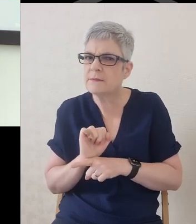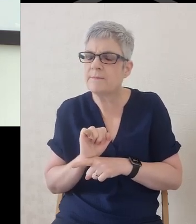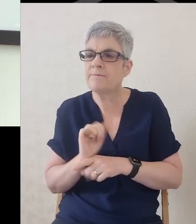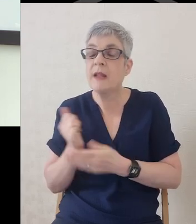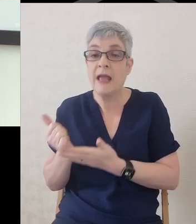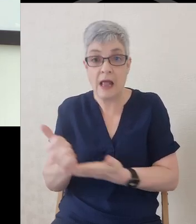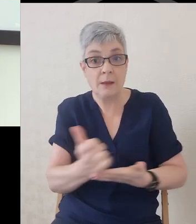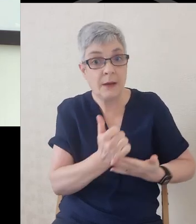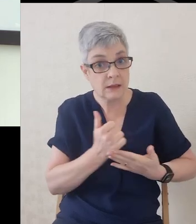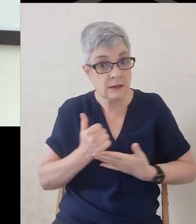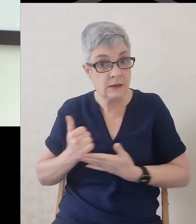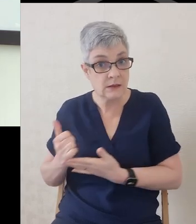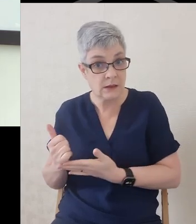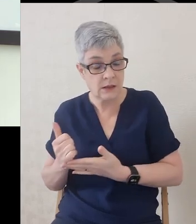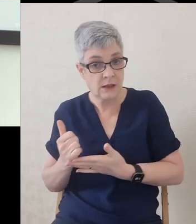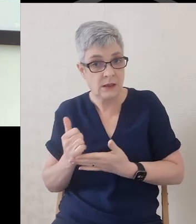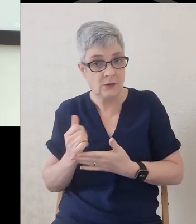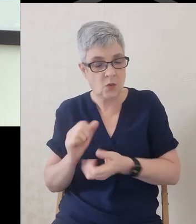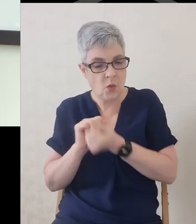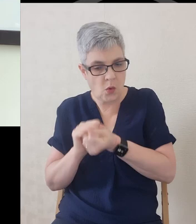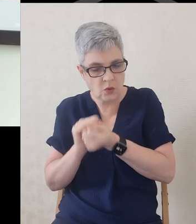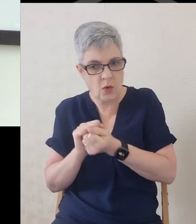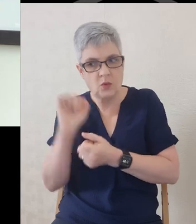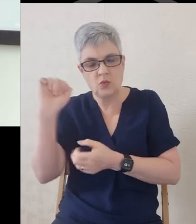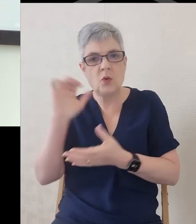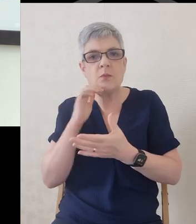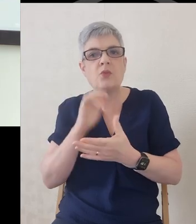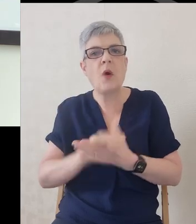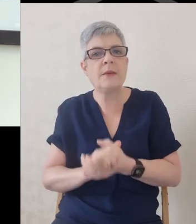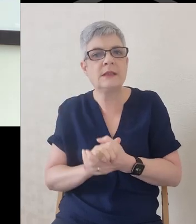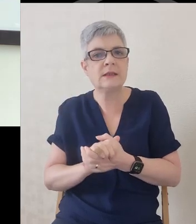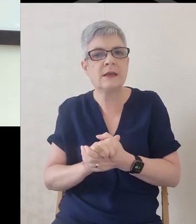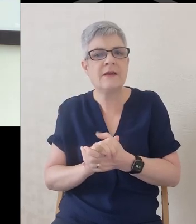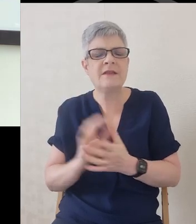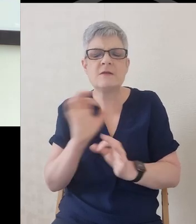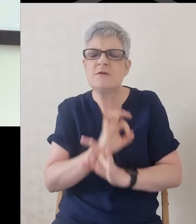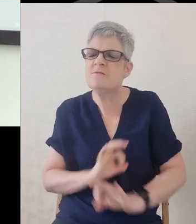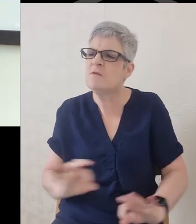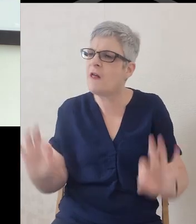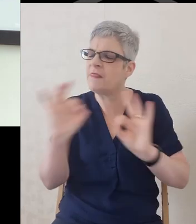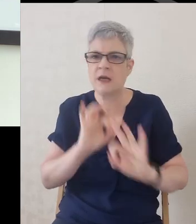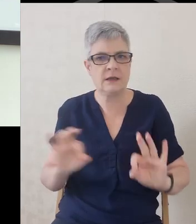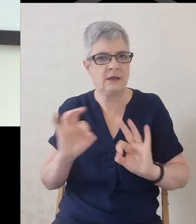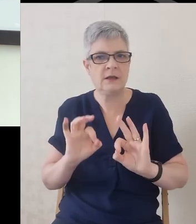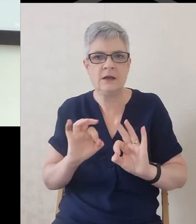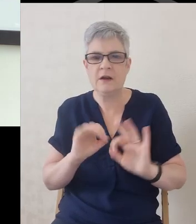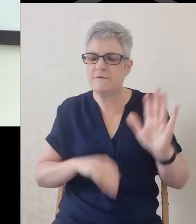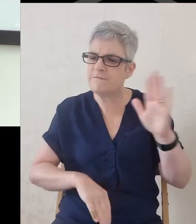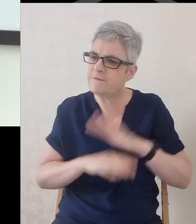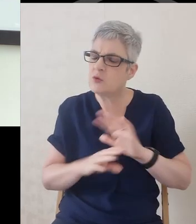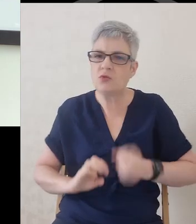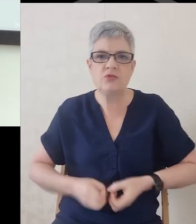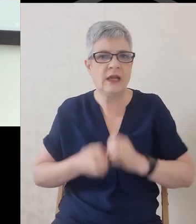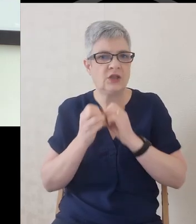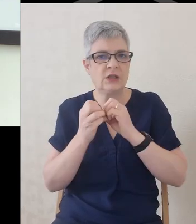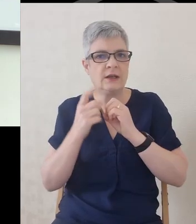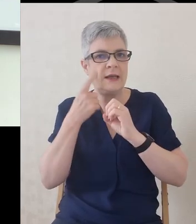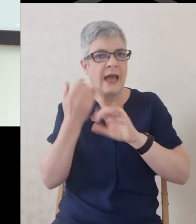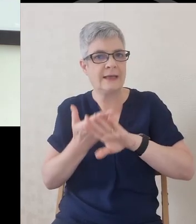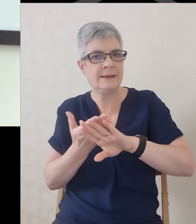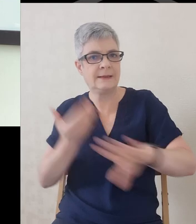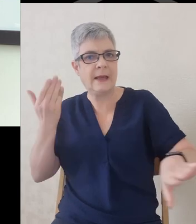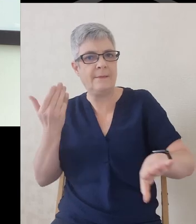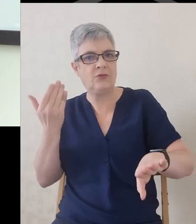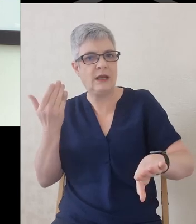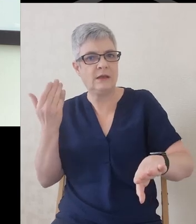Help us to hold on to your promise that nothing in all creation can separate us from